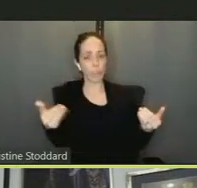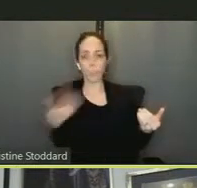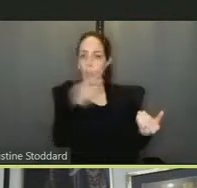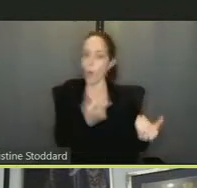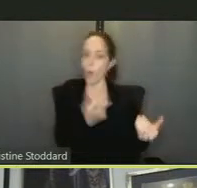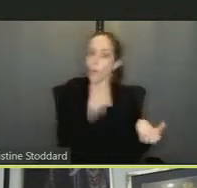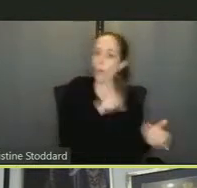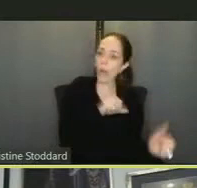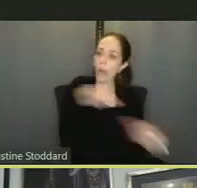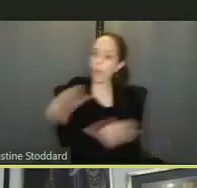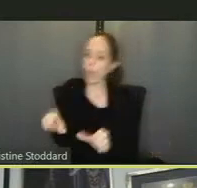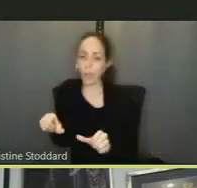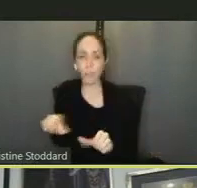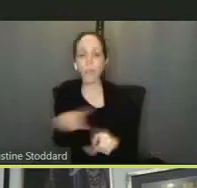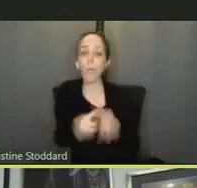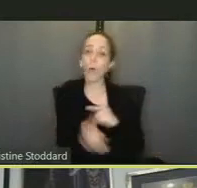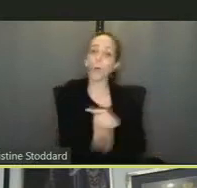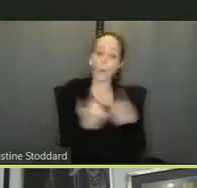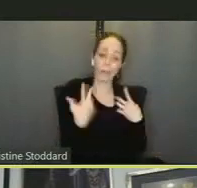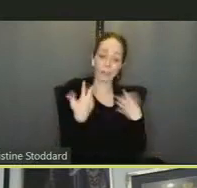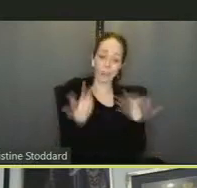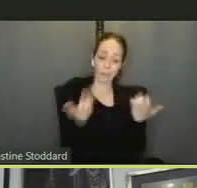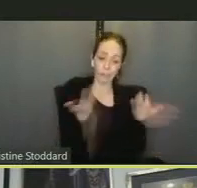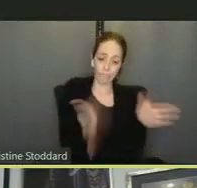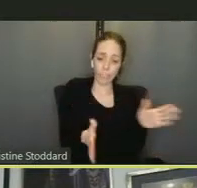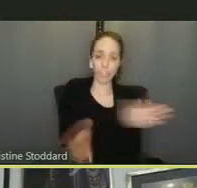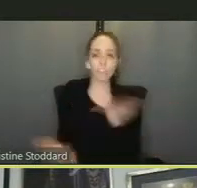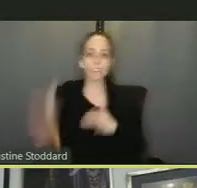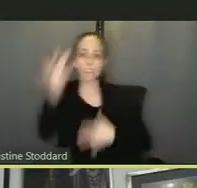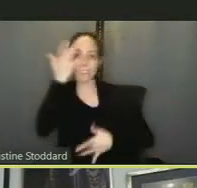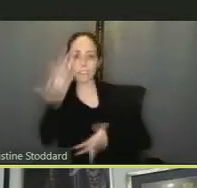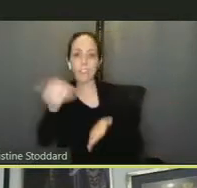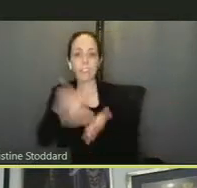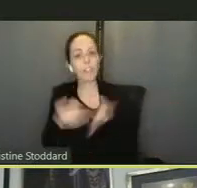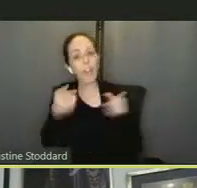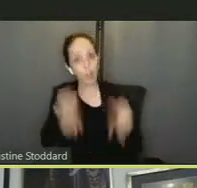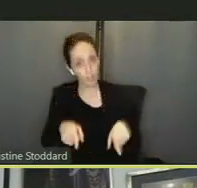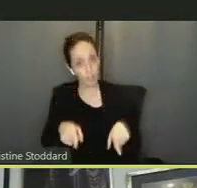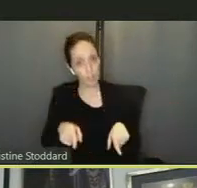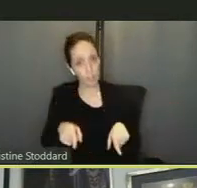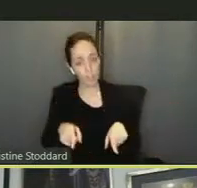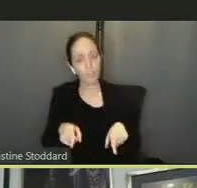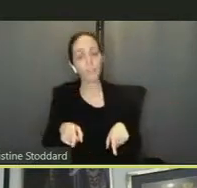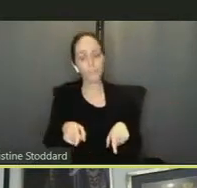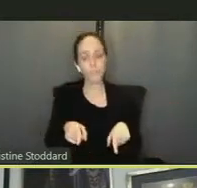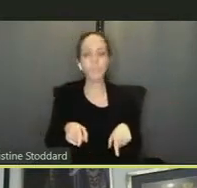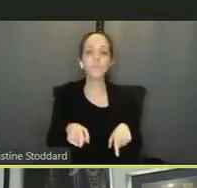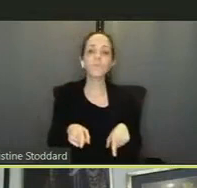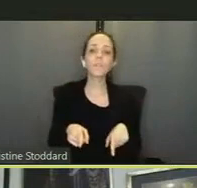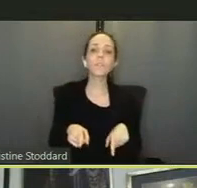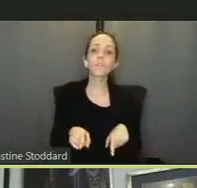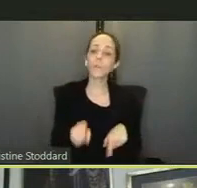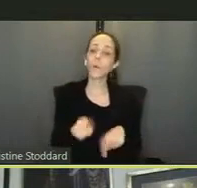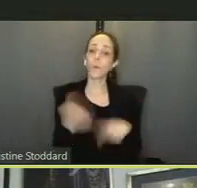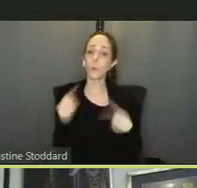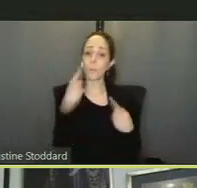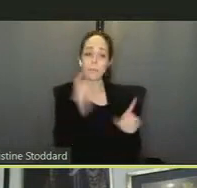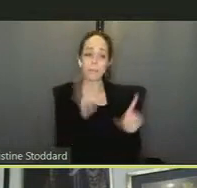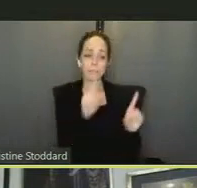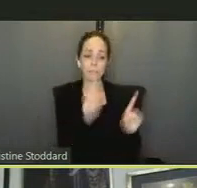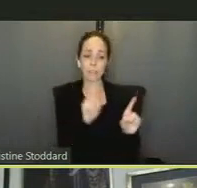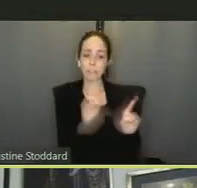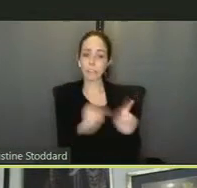of the first. We do know that from the lab tests going on that the immune system's response appears